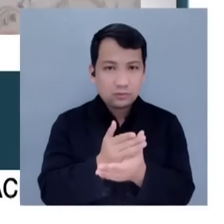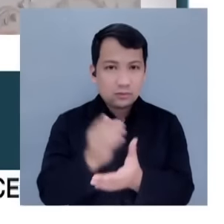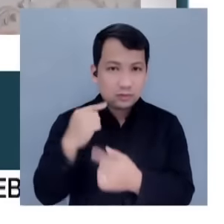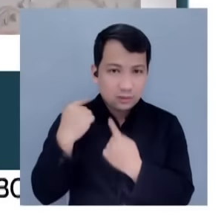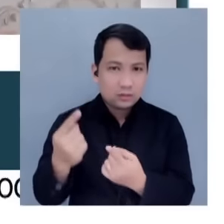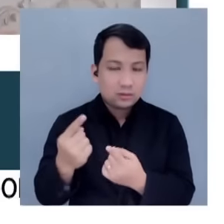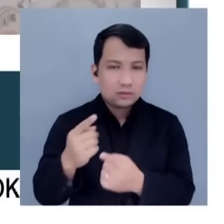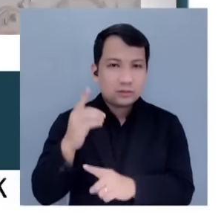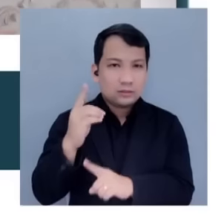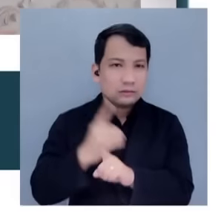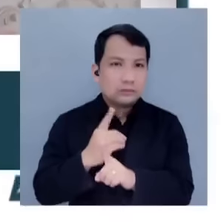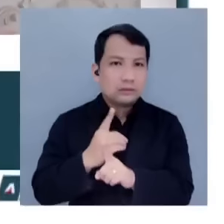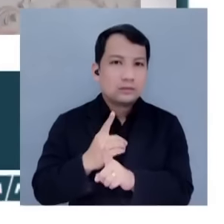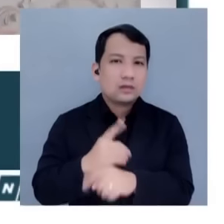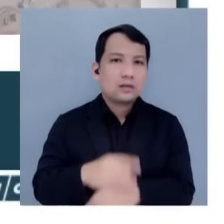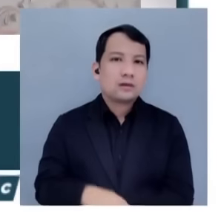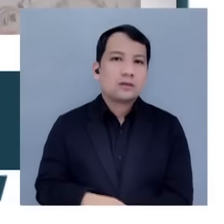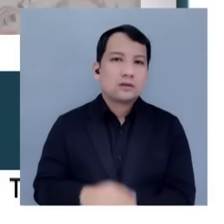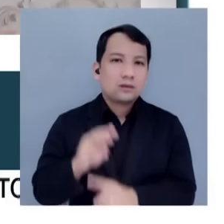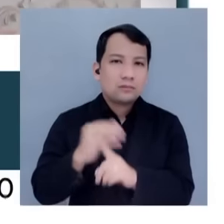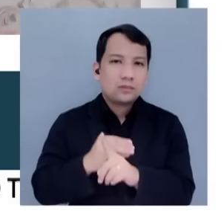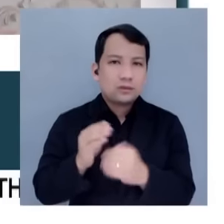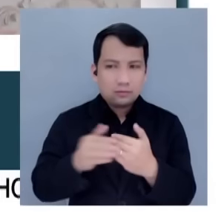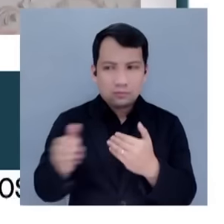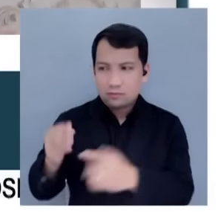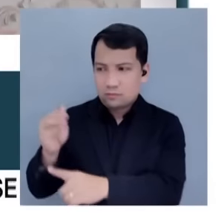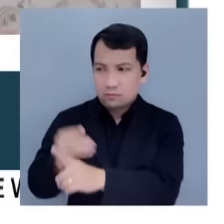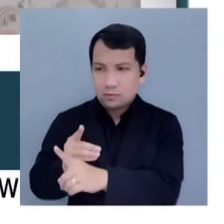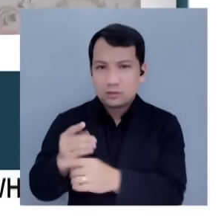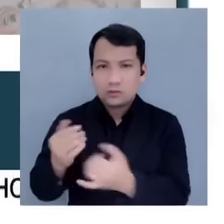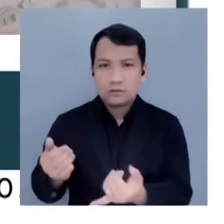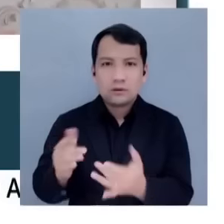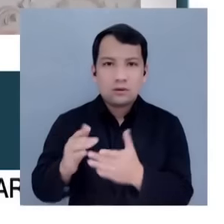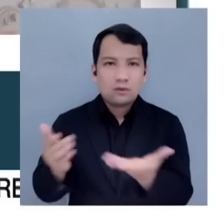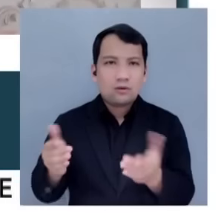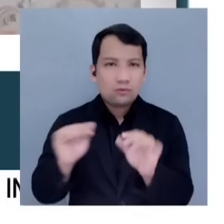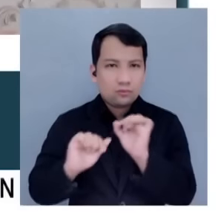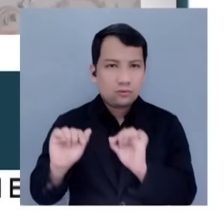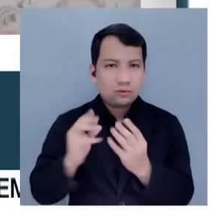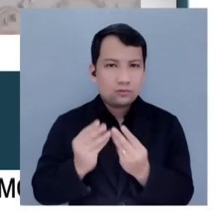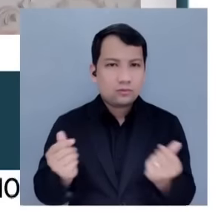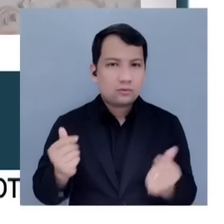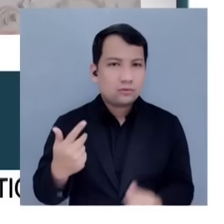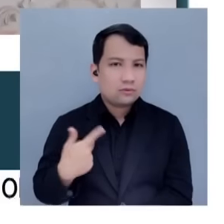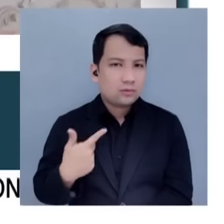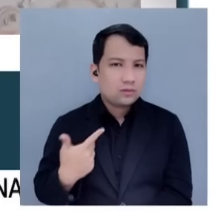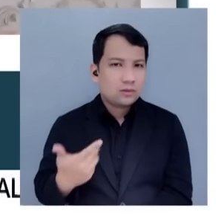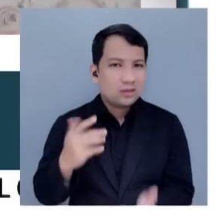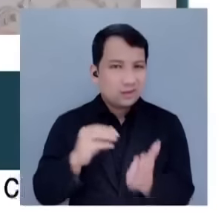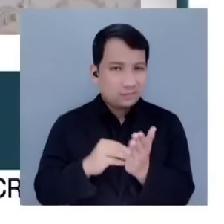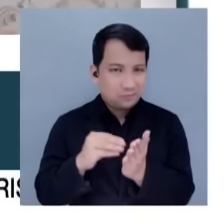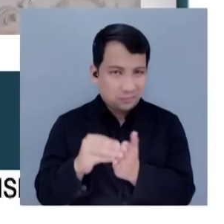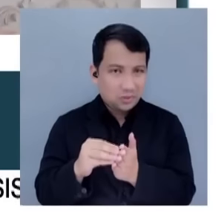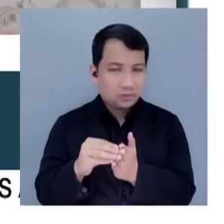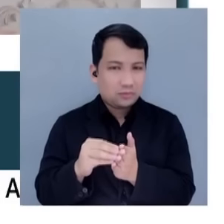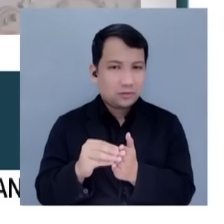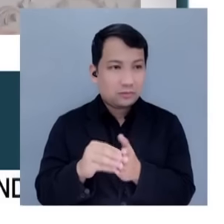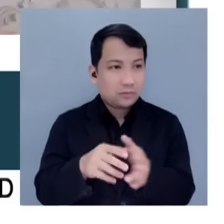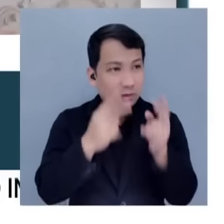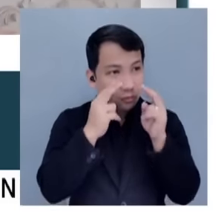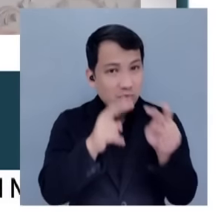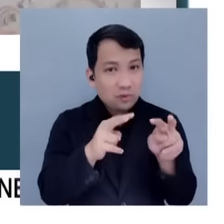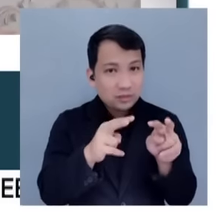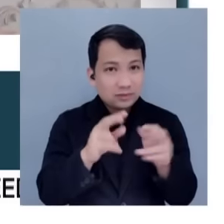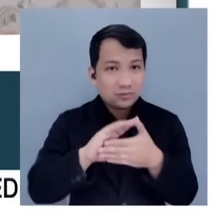eh. March na. No? So, walang action. And million na ang nakakapanood